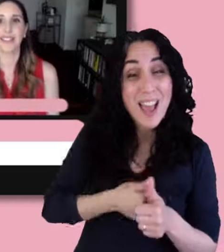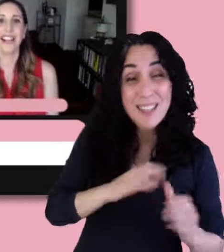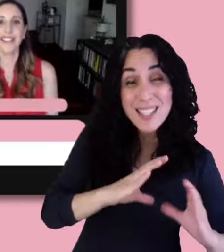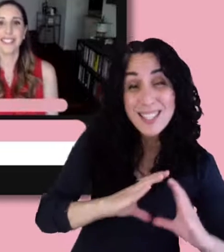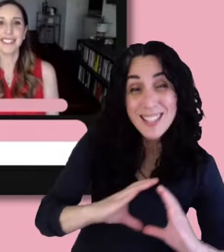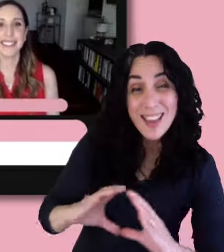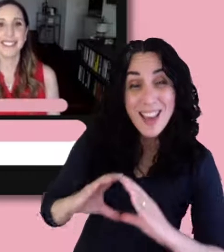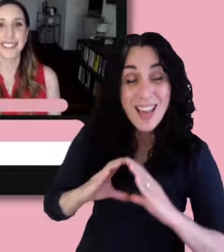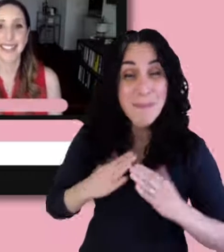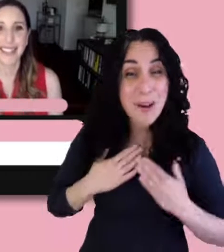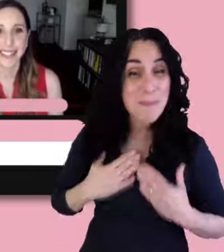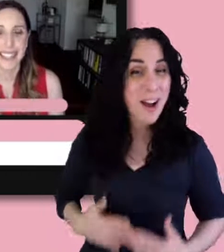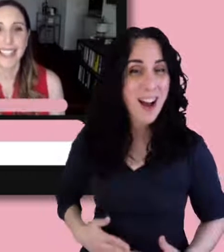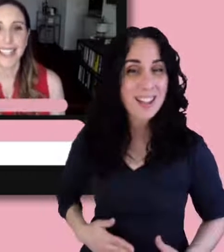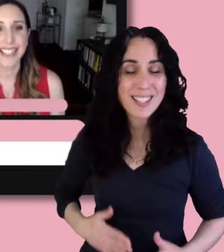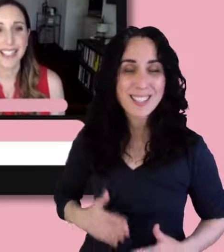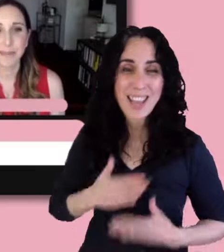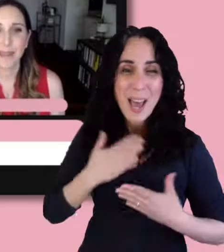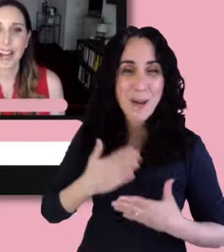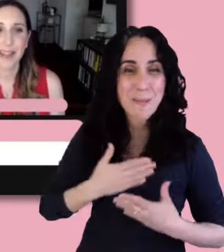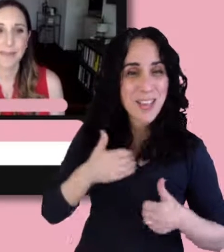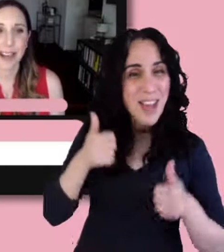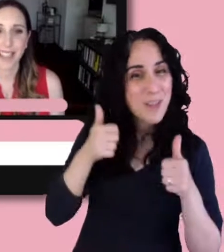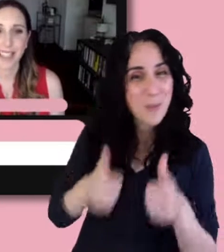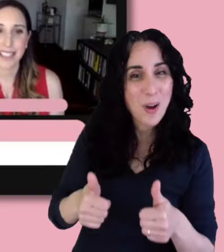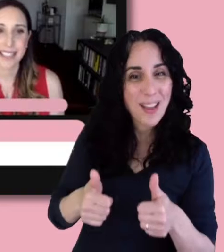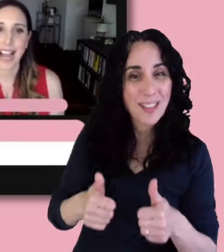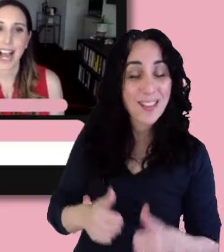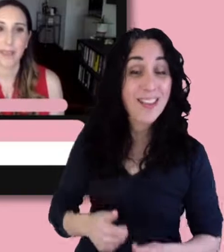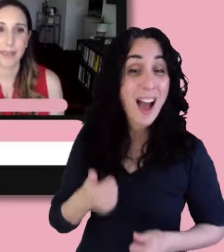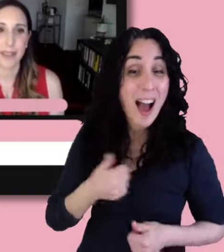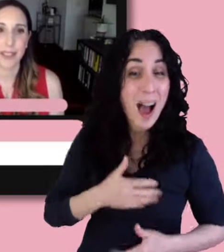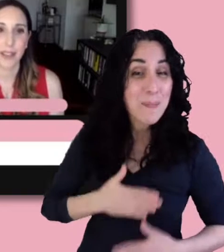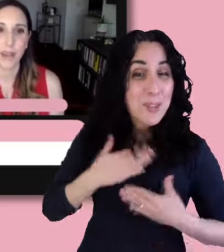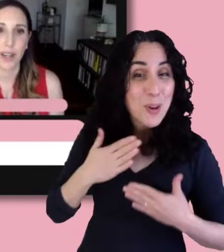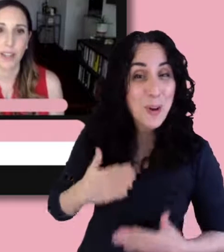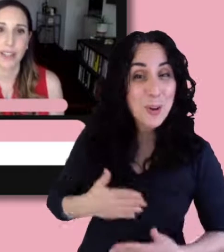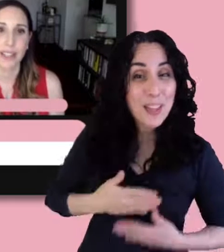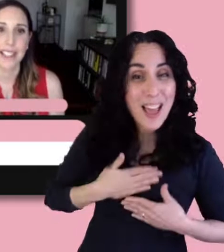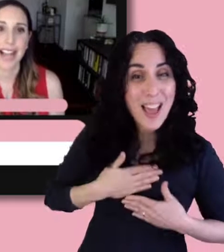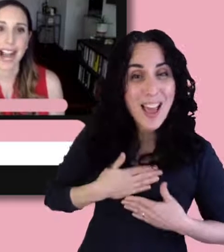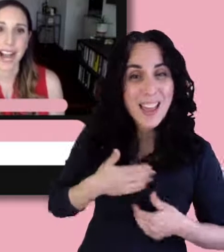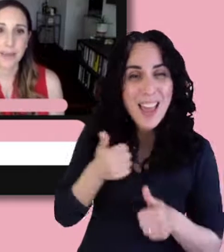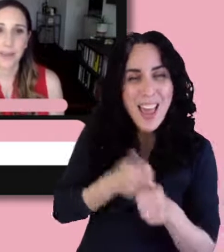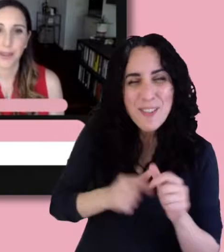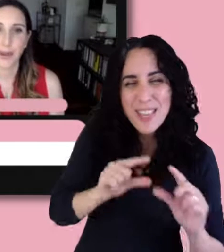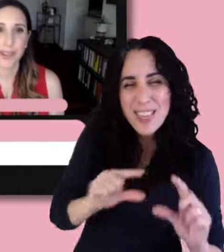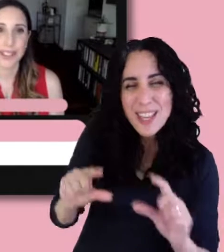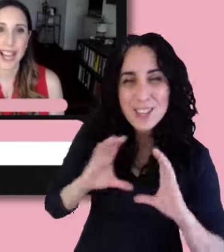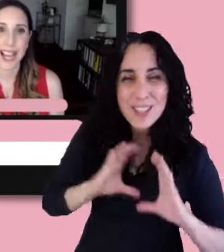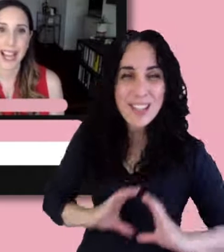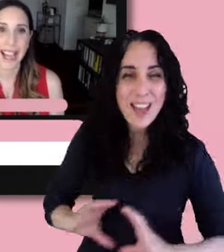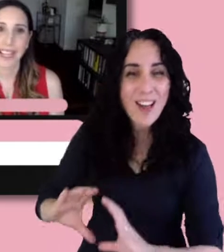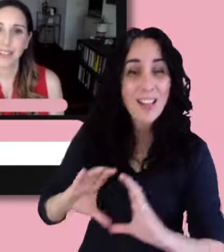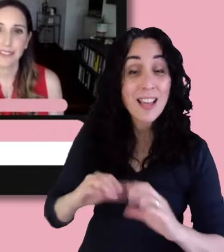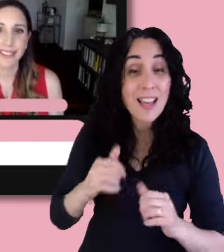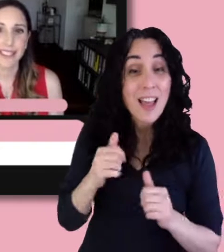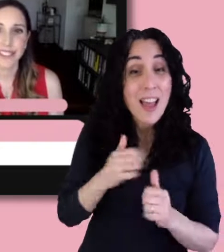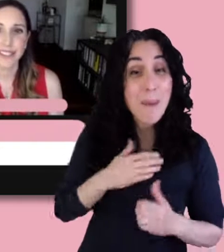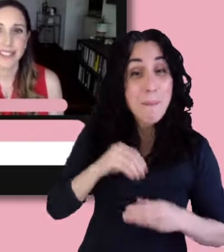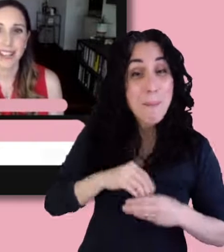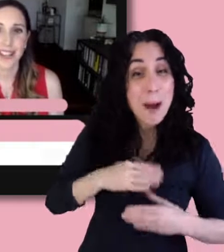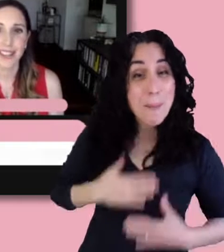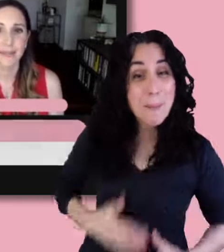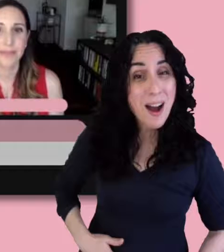over. Every little cell in my body is happy and well. I'm love so glad every